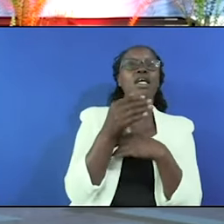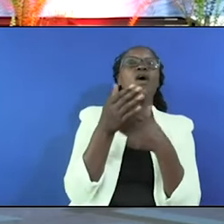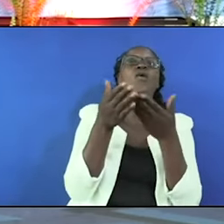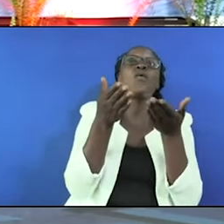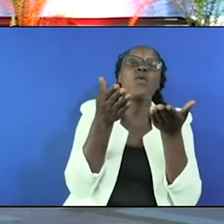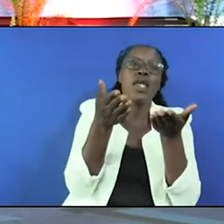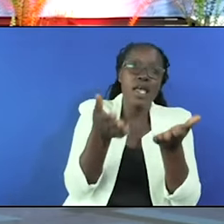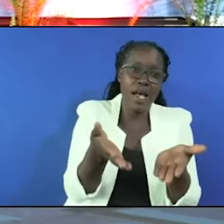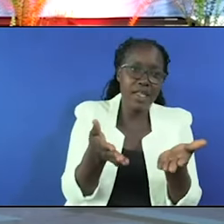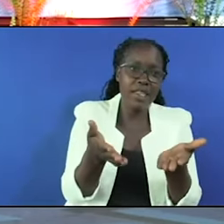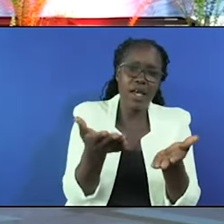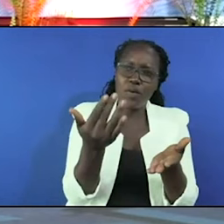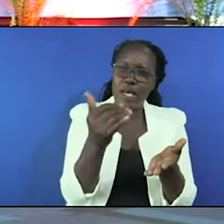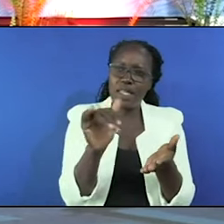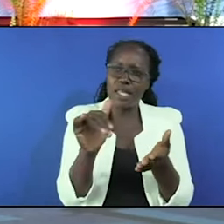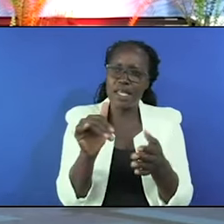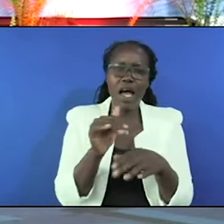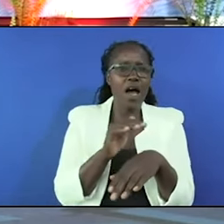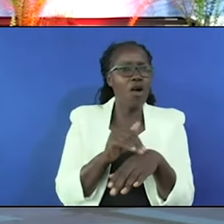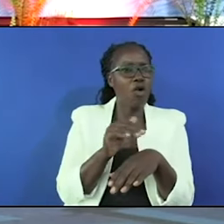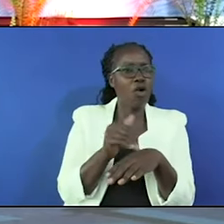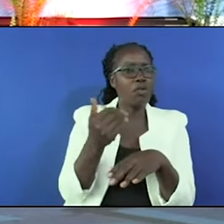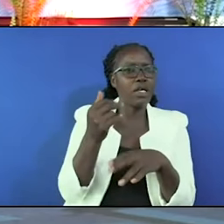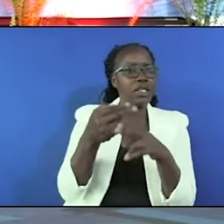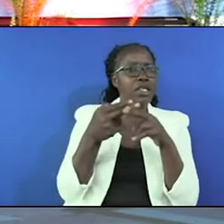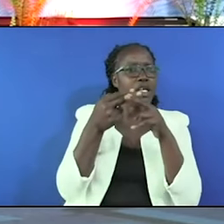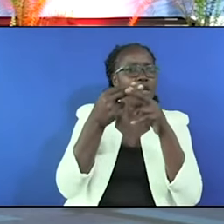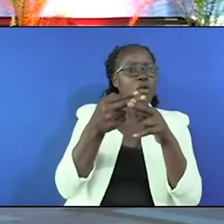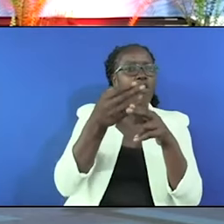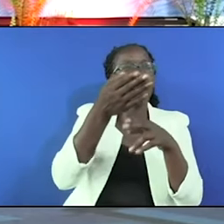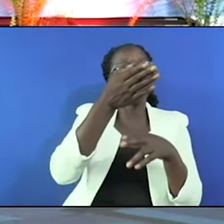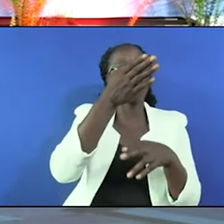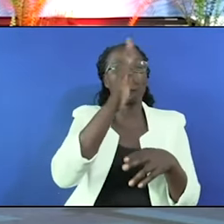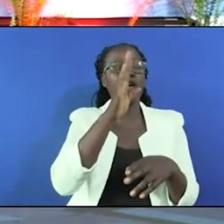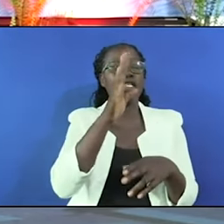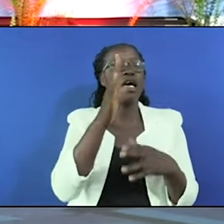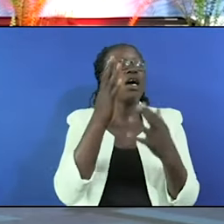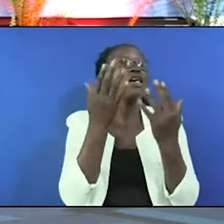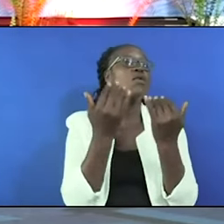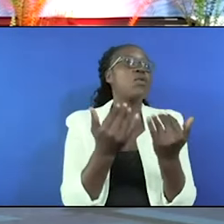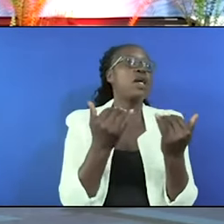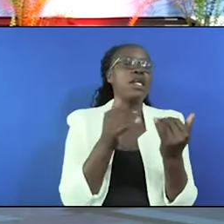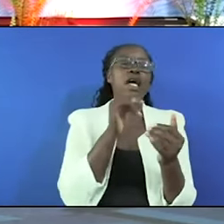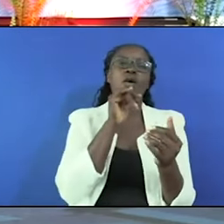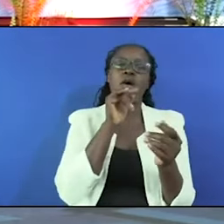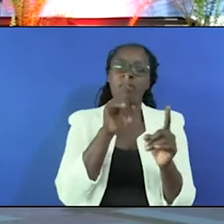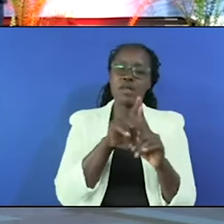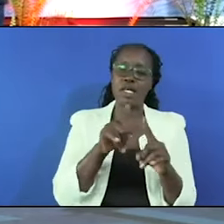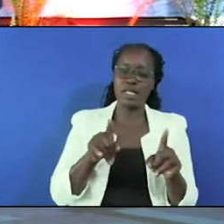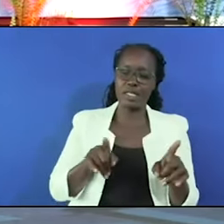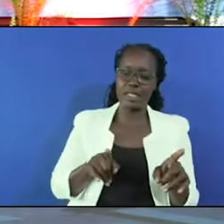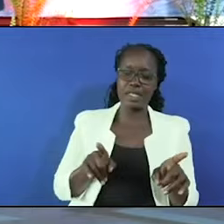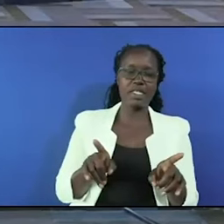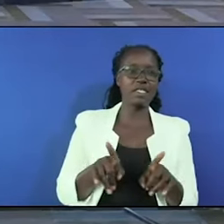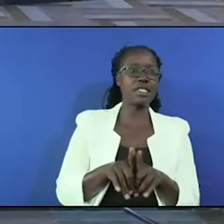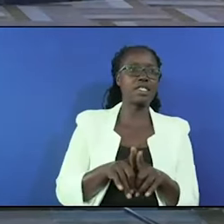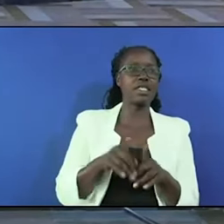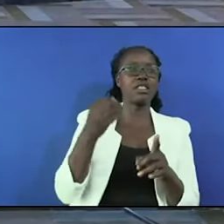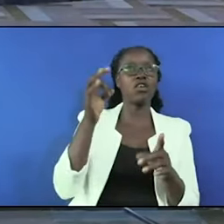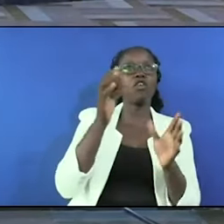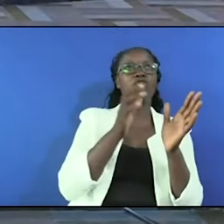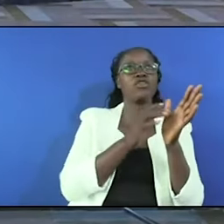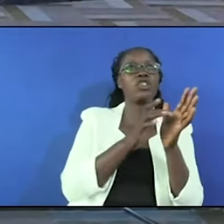today going by the name of God. We are now brothers and sisters